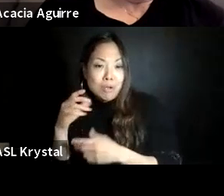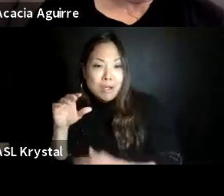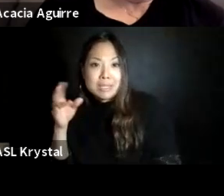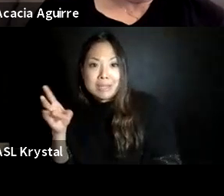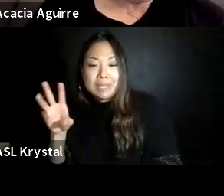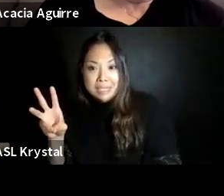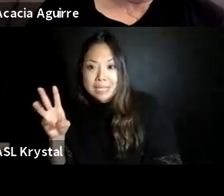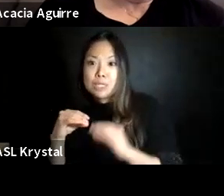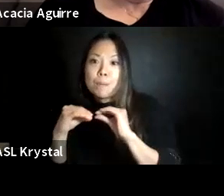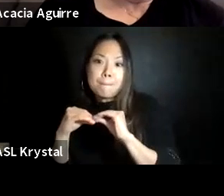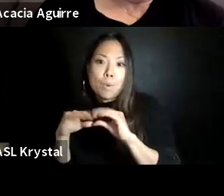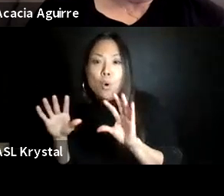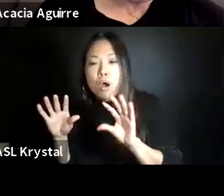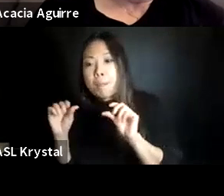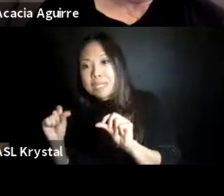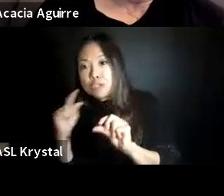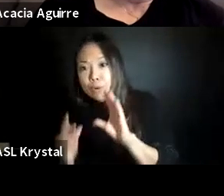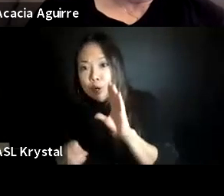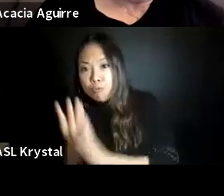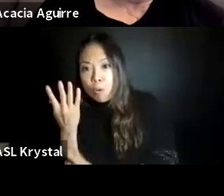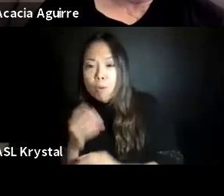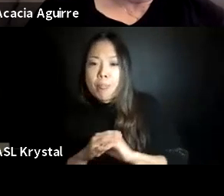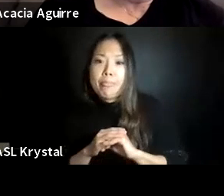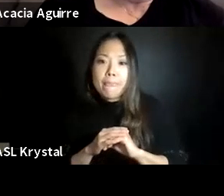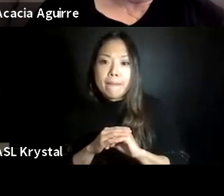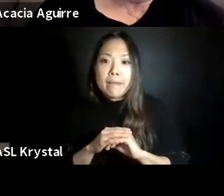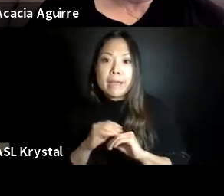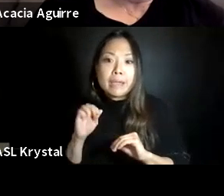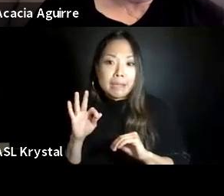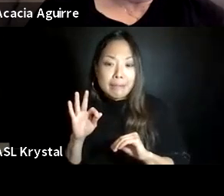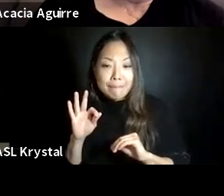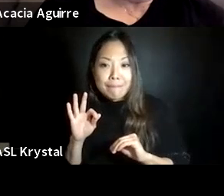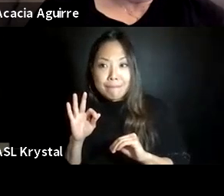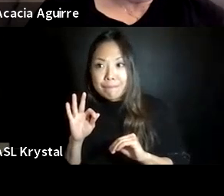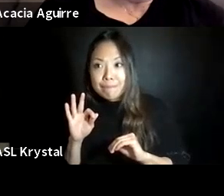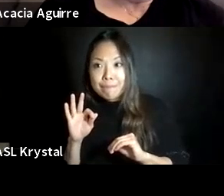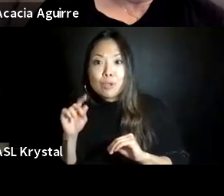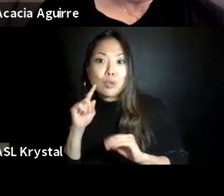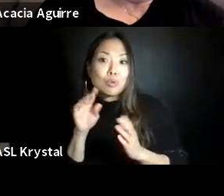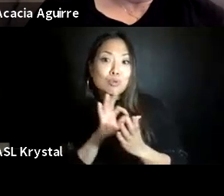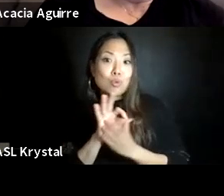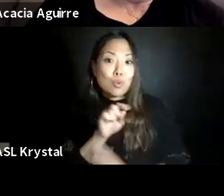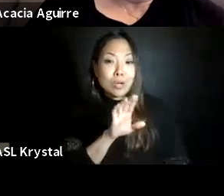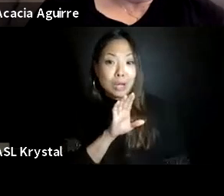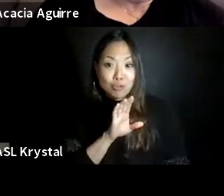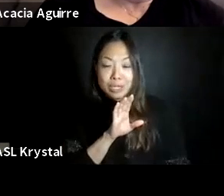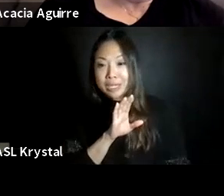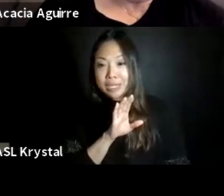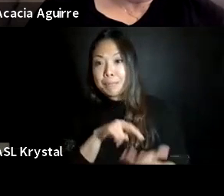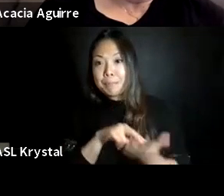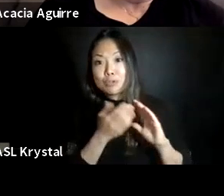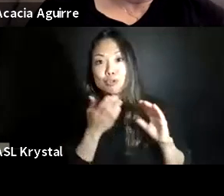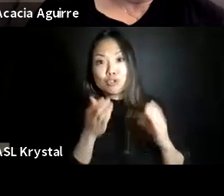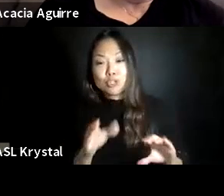it based on growth, it'll be tough for higher scoring students. If you scored 100, then your chances at getting